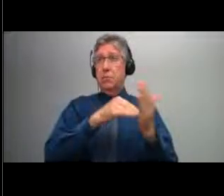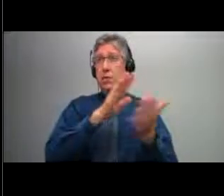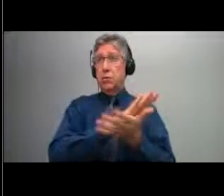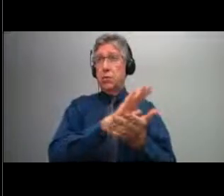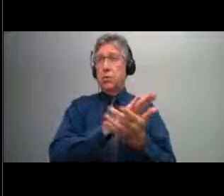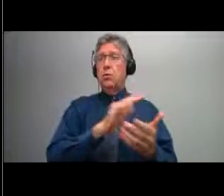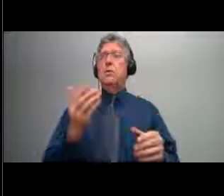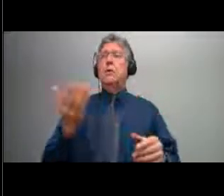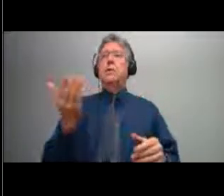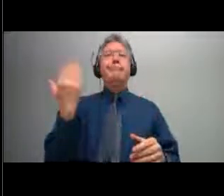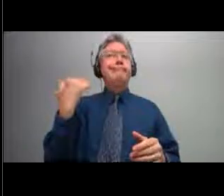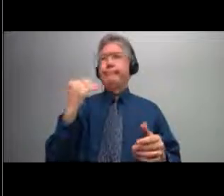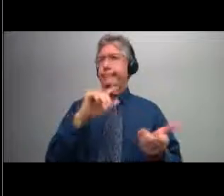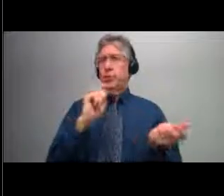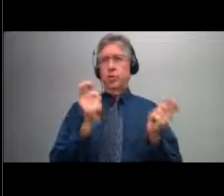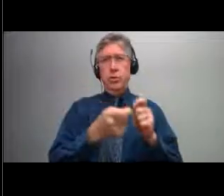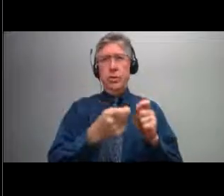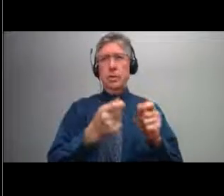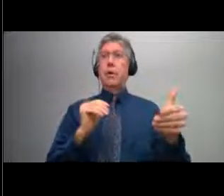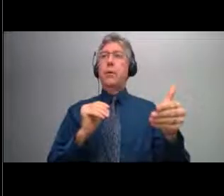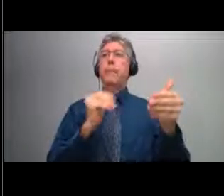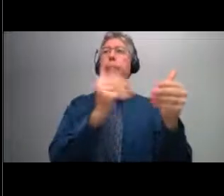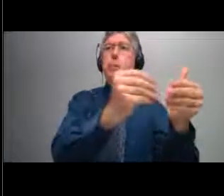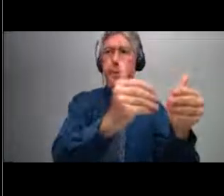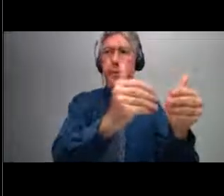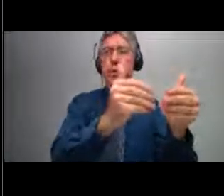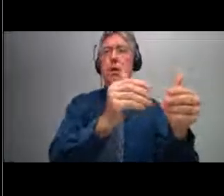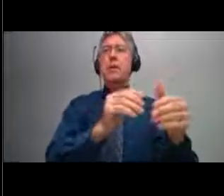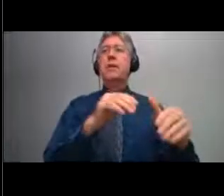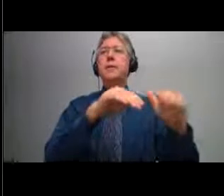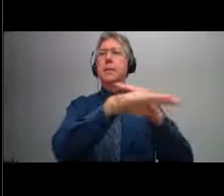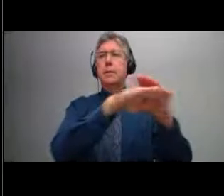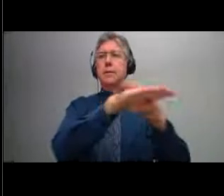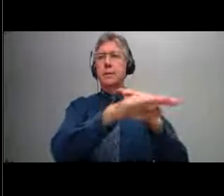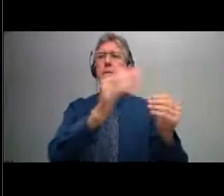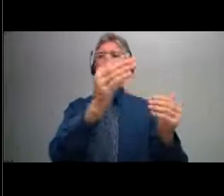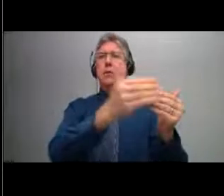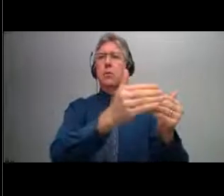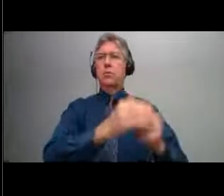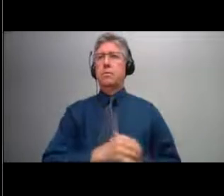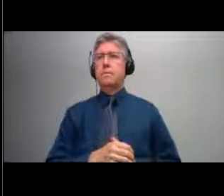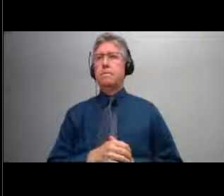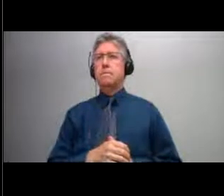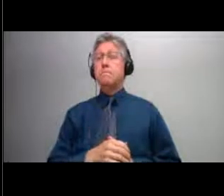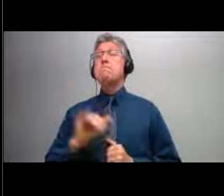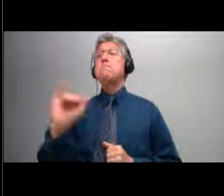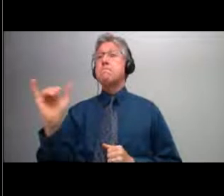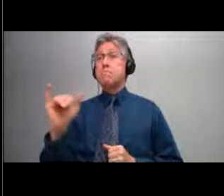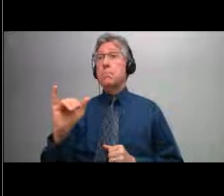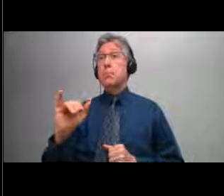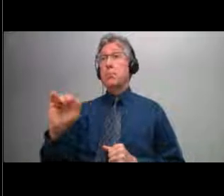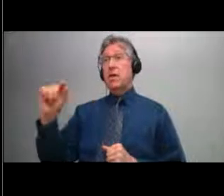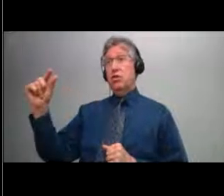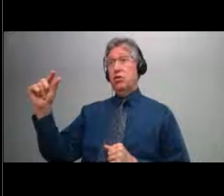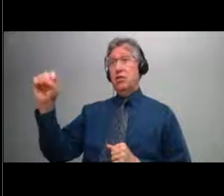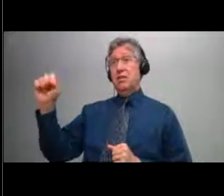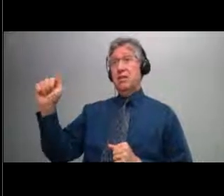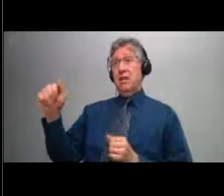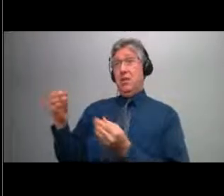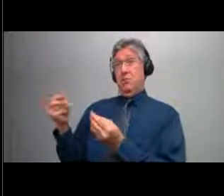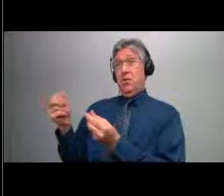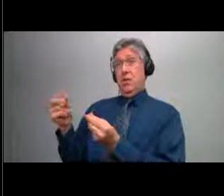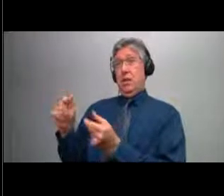that provides movements closer to the current access configuration at the campus. In addition, the access to the GSA property